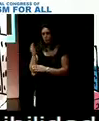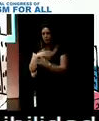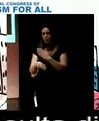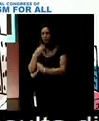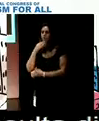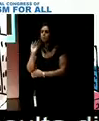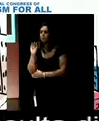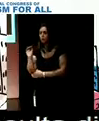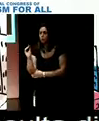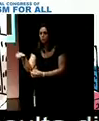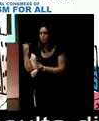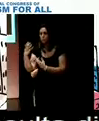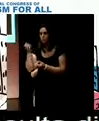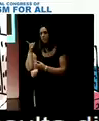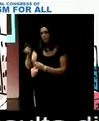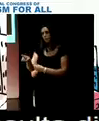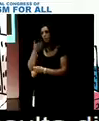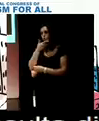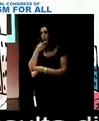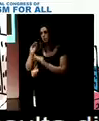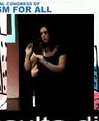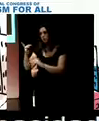direct consultancy of disabled people